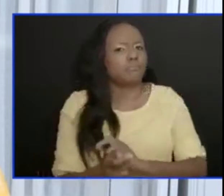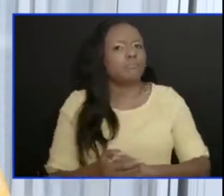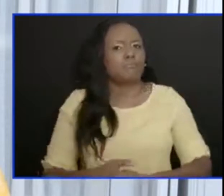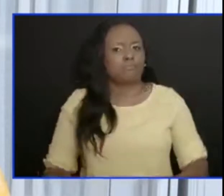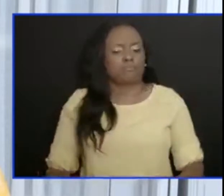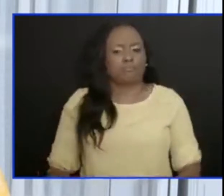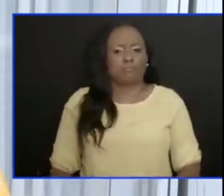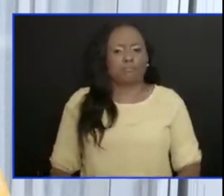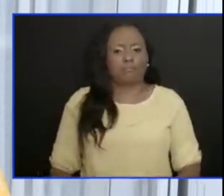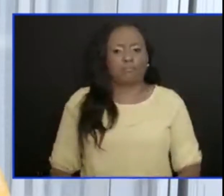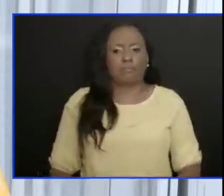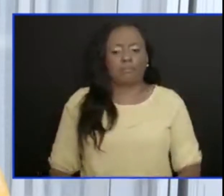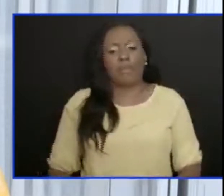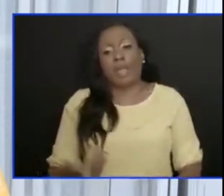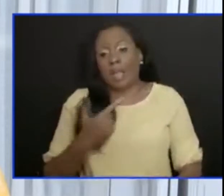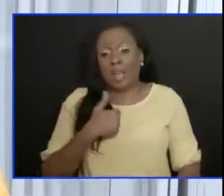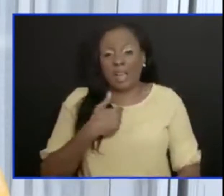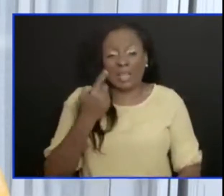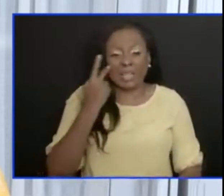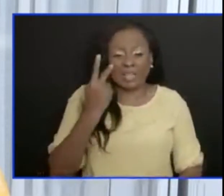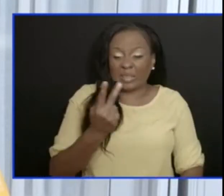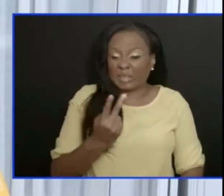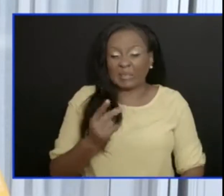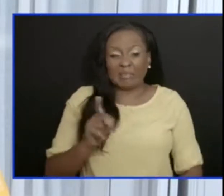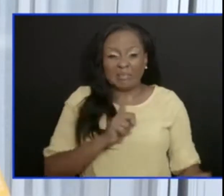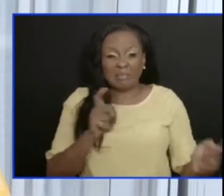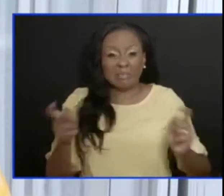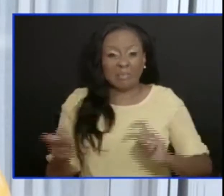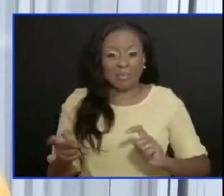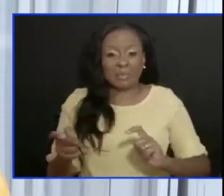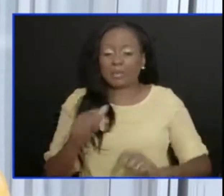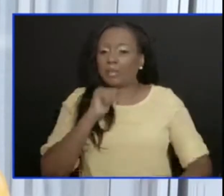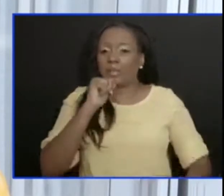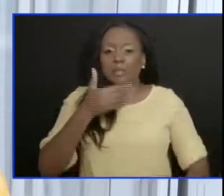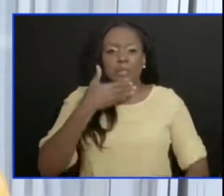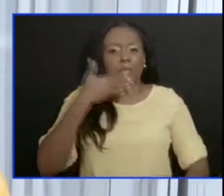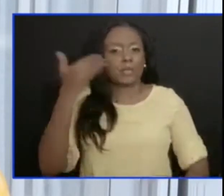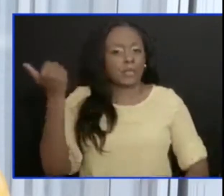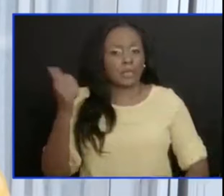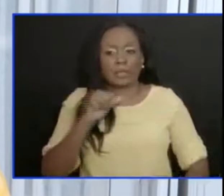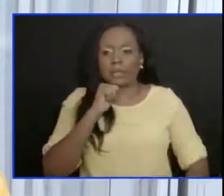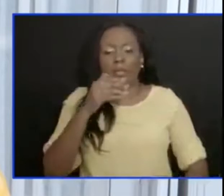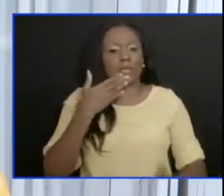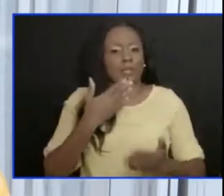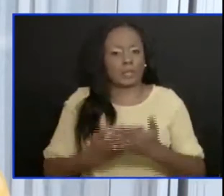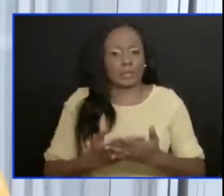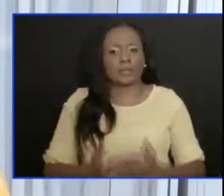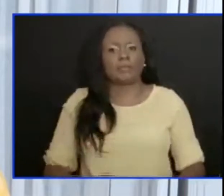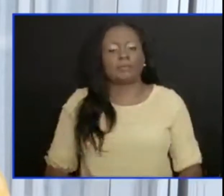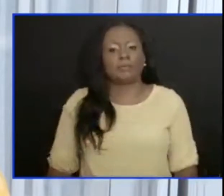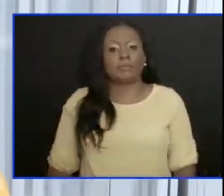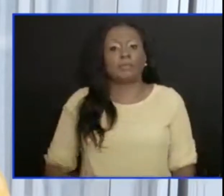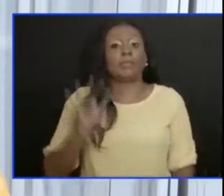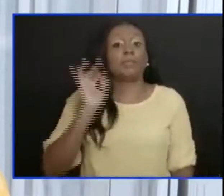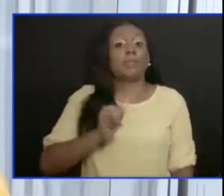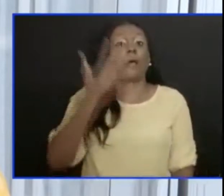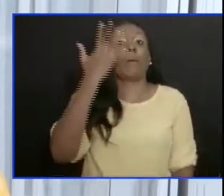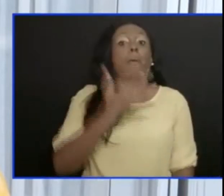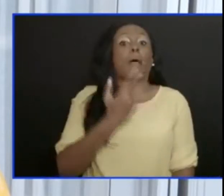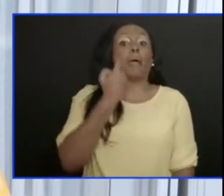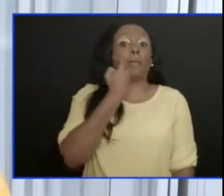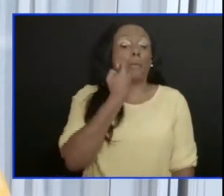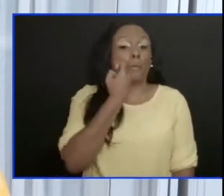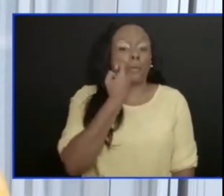changing, I'm afraid, not necessarily for the better. It is for that reason that in one of my recent addresses to the